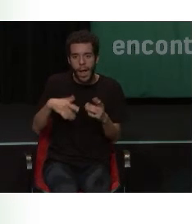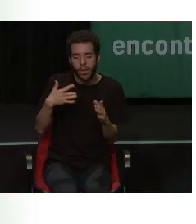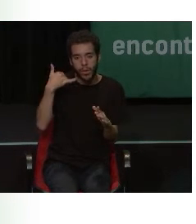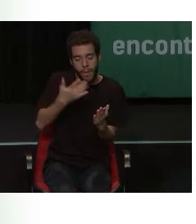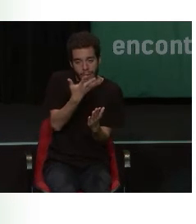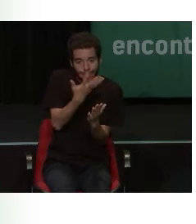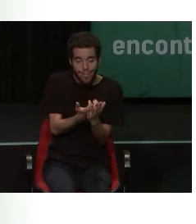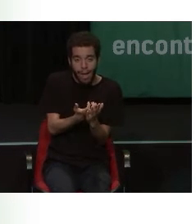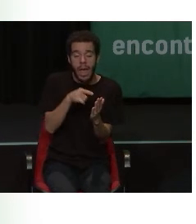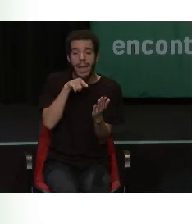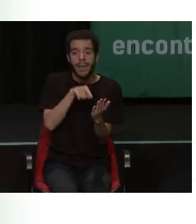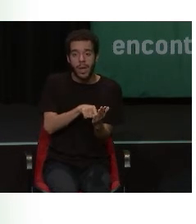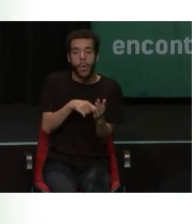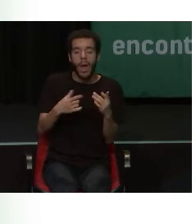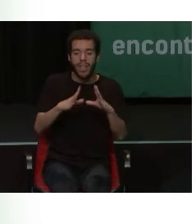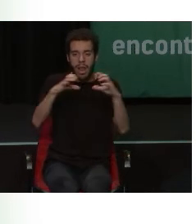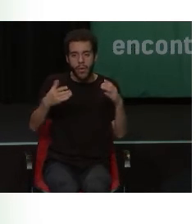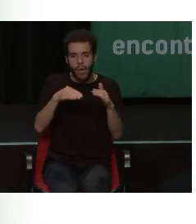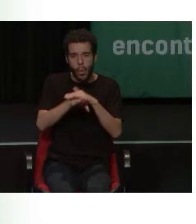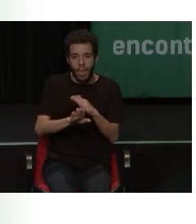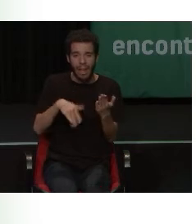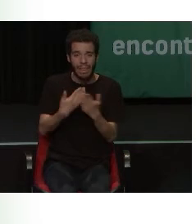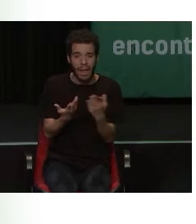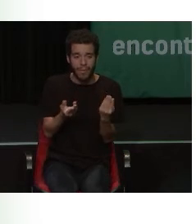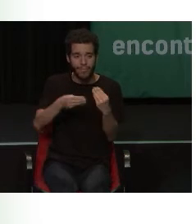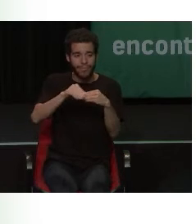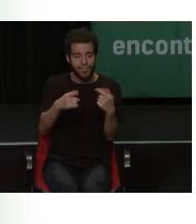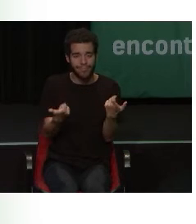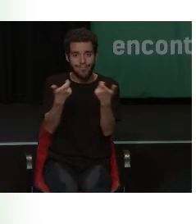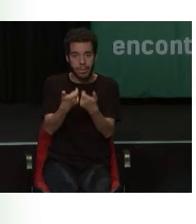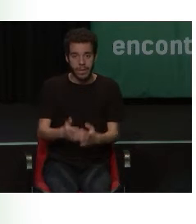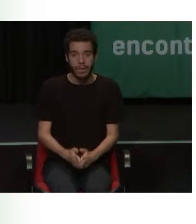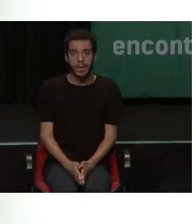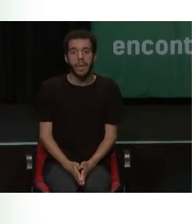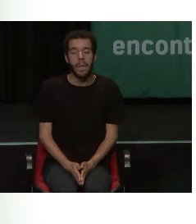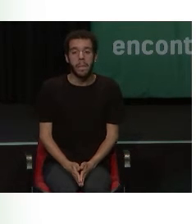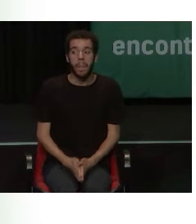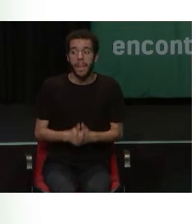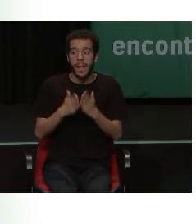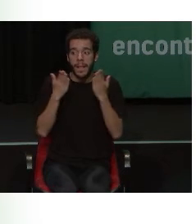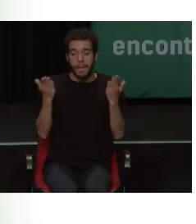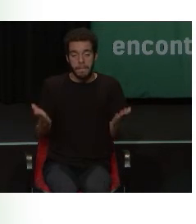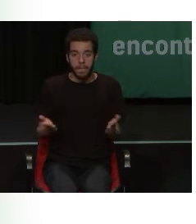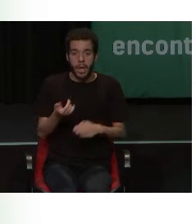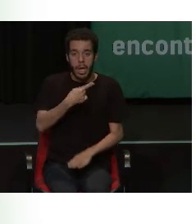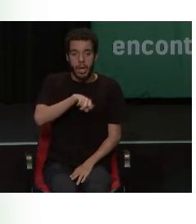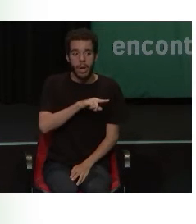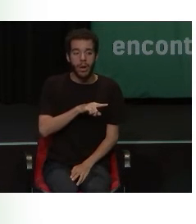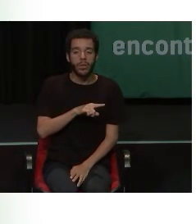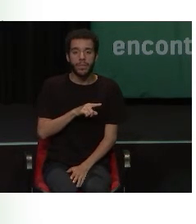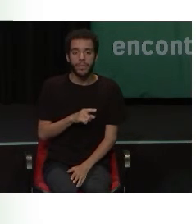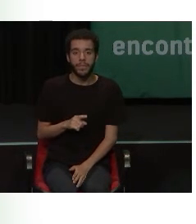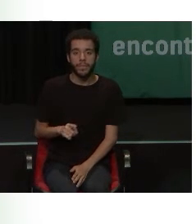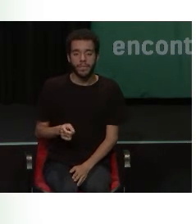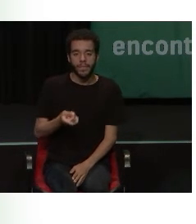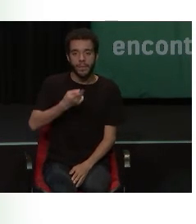smartphone também uma without arquitetura na prejudice nuvem que of possa of complementar. existing an architecture in the cloud E, that can portanto, nós complement. neste So, momento estamos